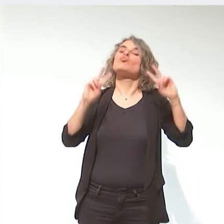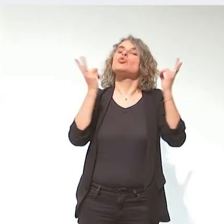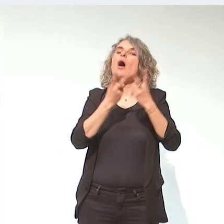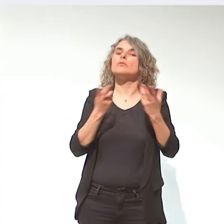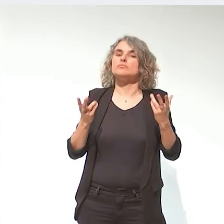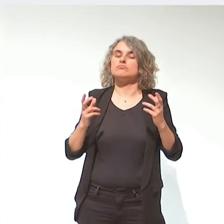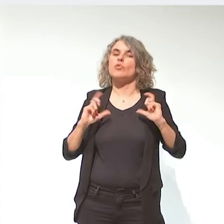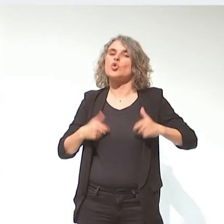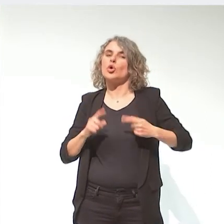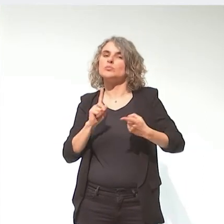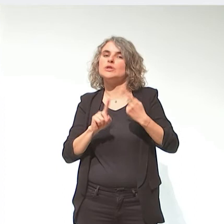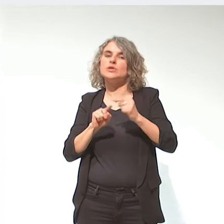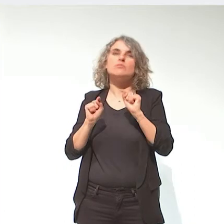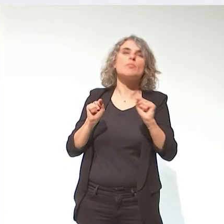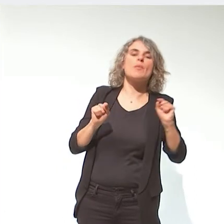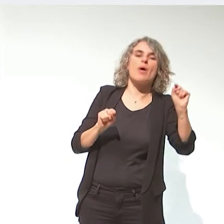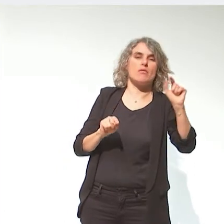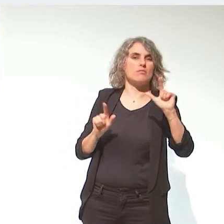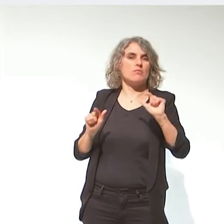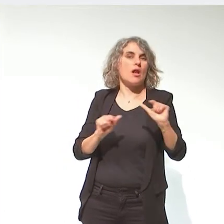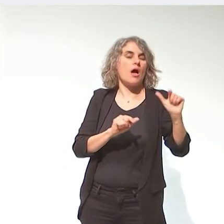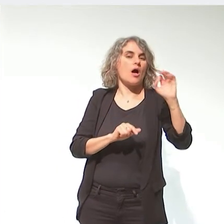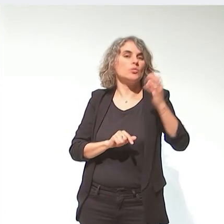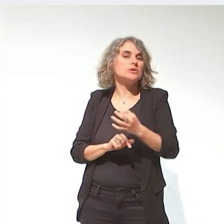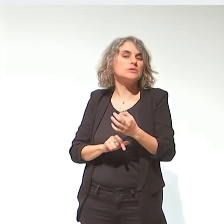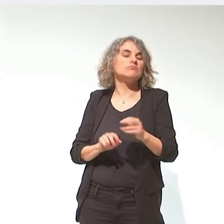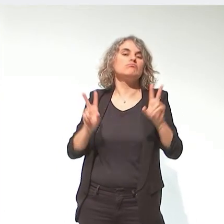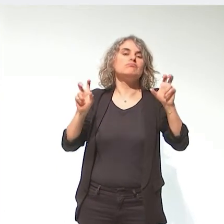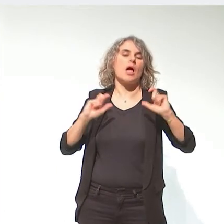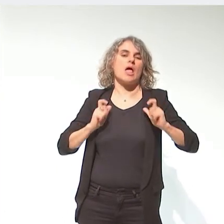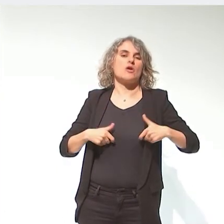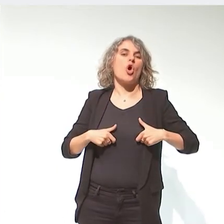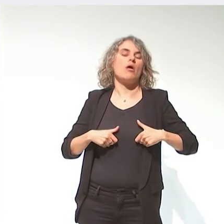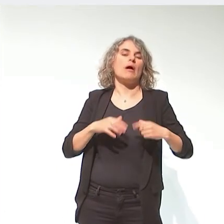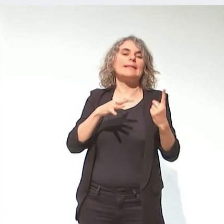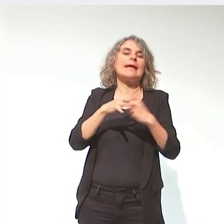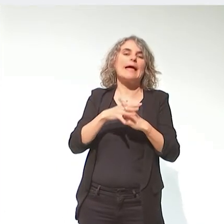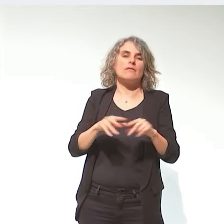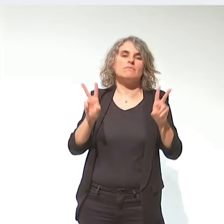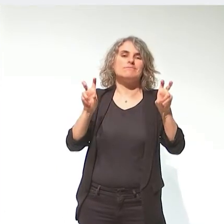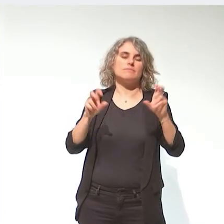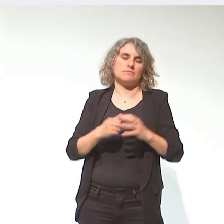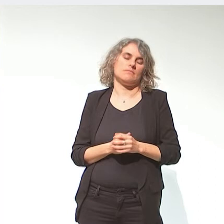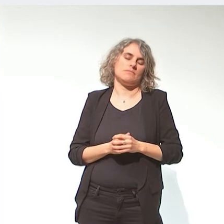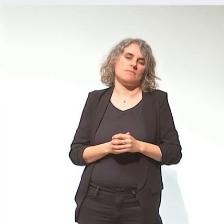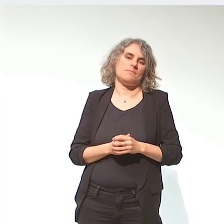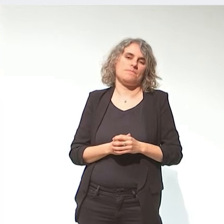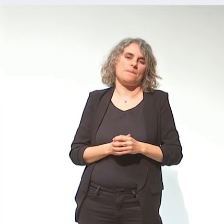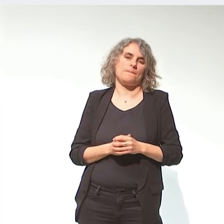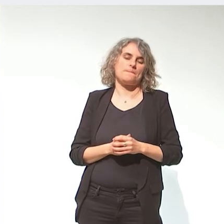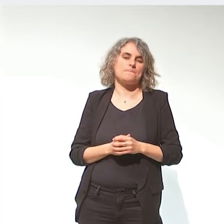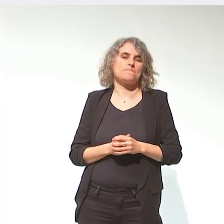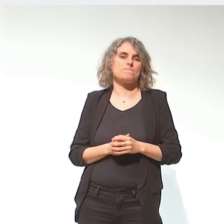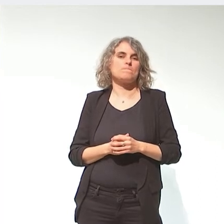so-called integrated schools, which are, let's say, 50-50 for children with disabilities and without